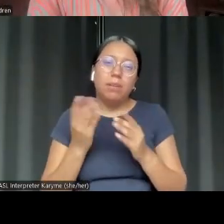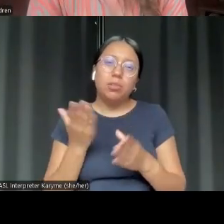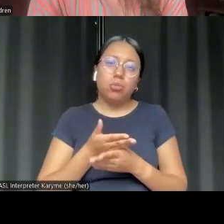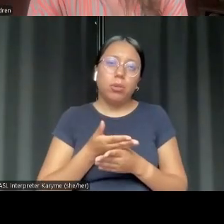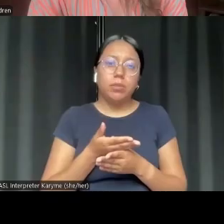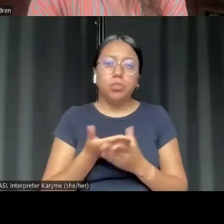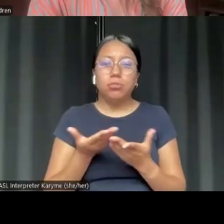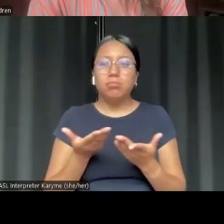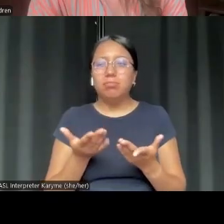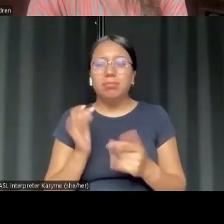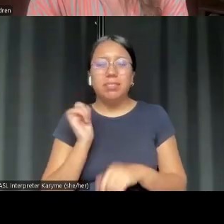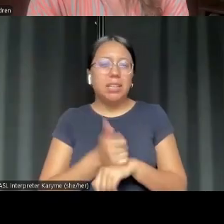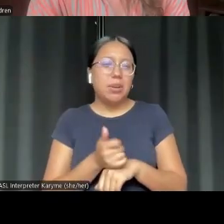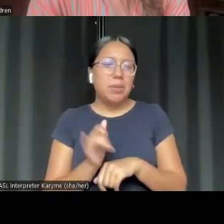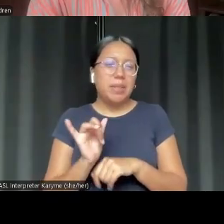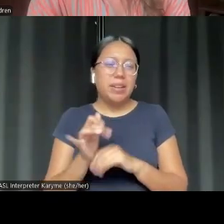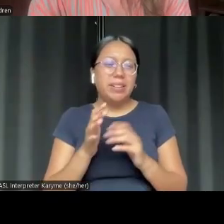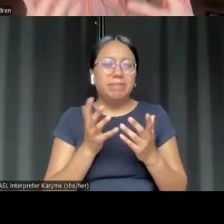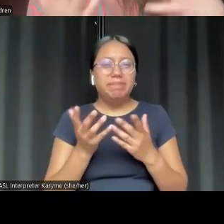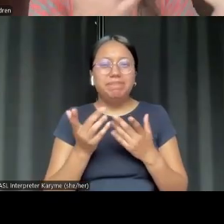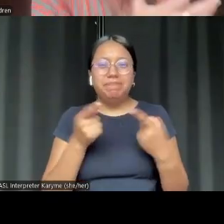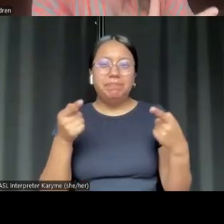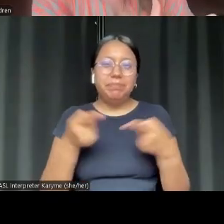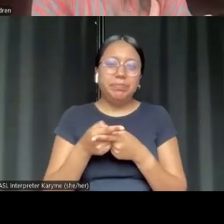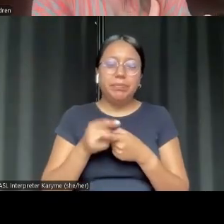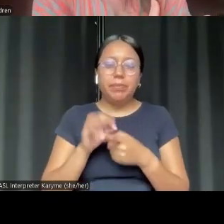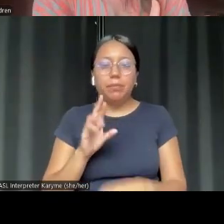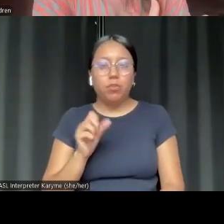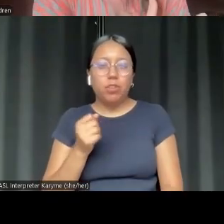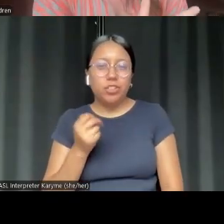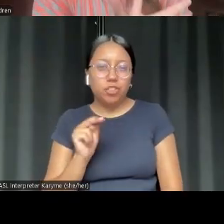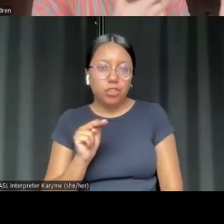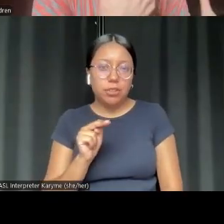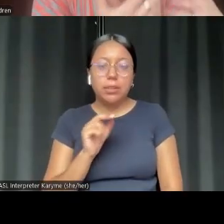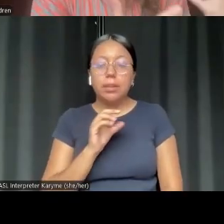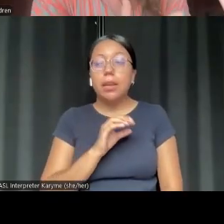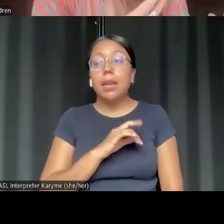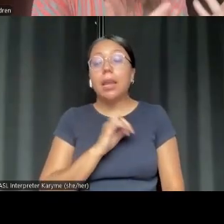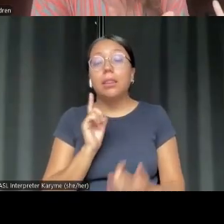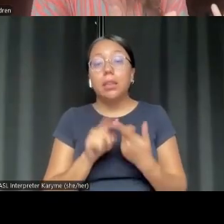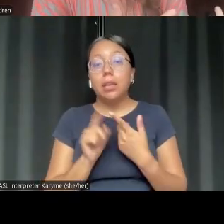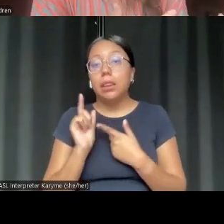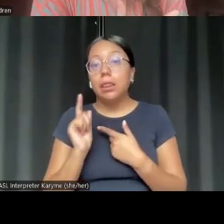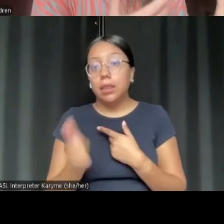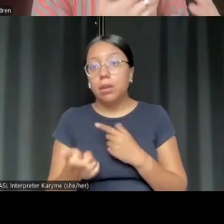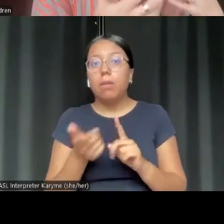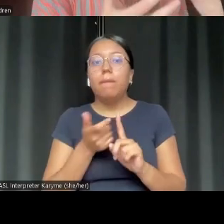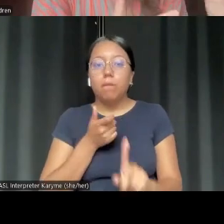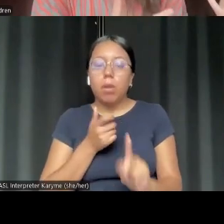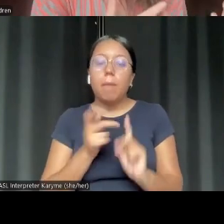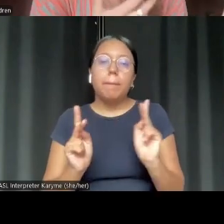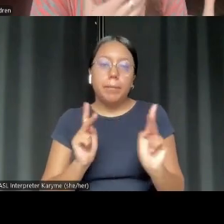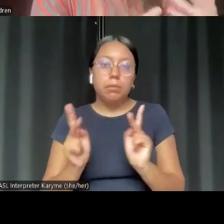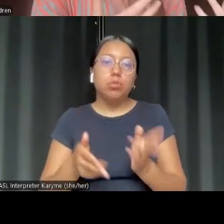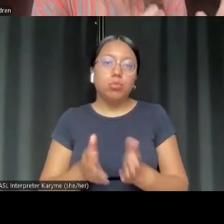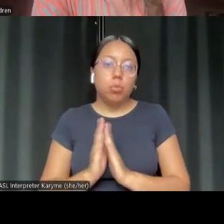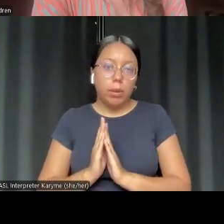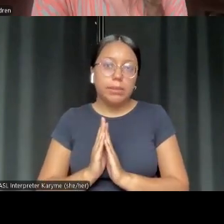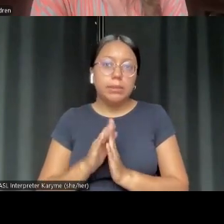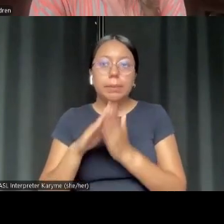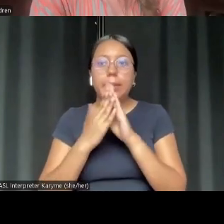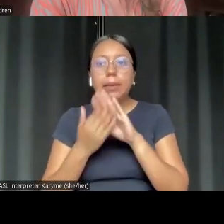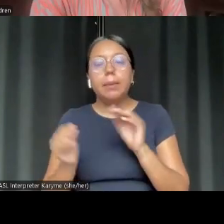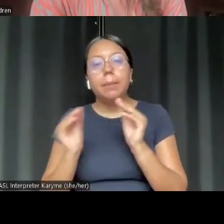kind of cognitive friction there. And that the latter form of the project, at people's request for it, became more in the